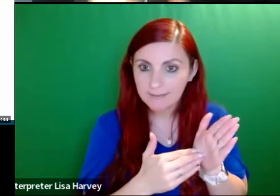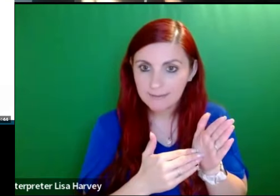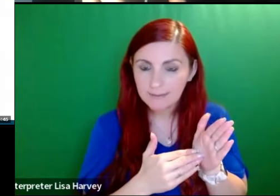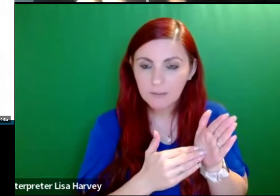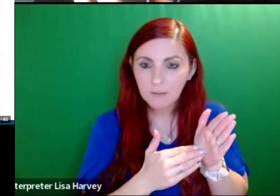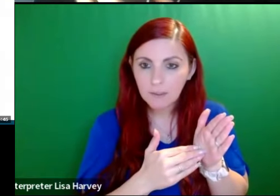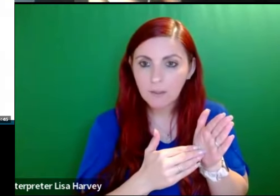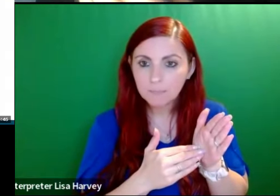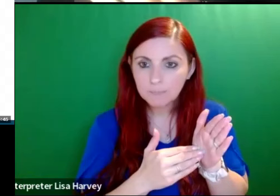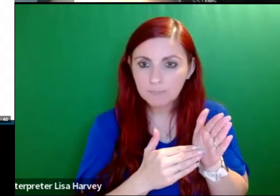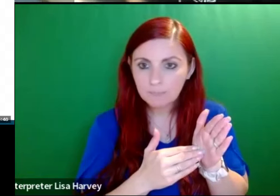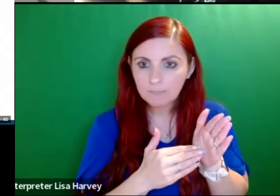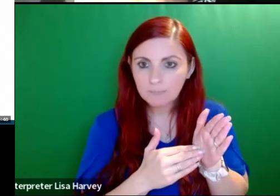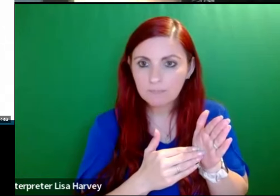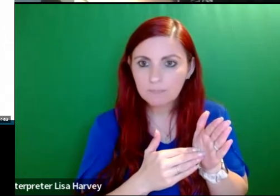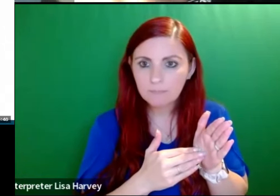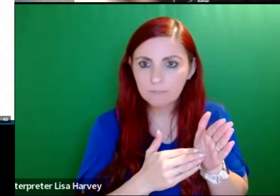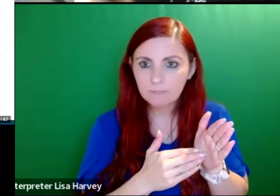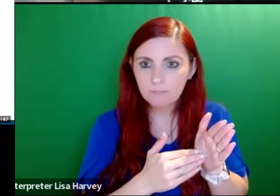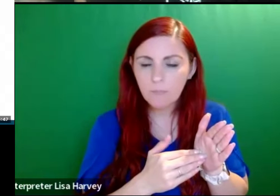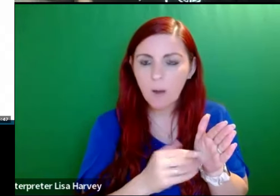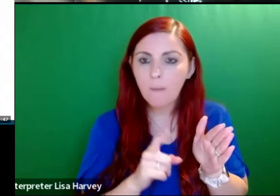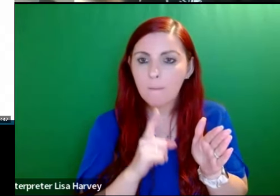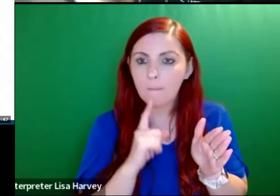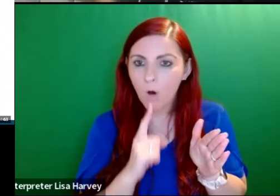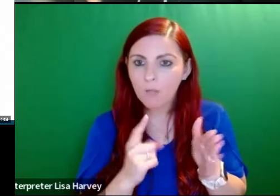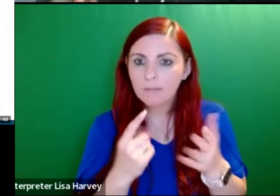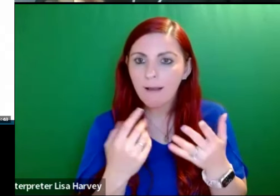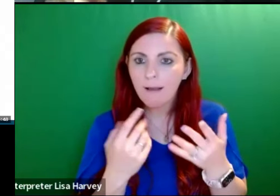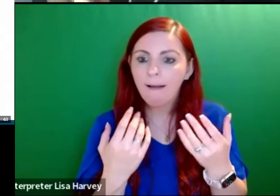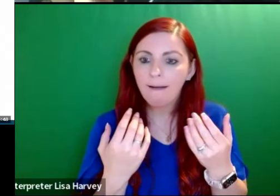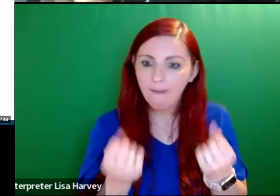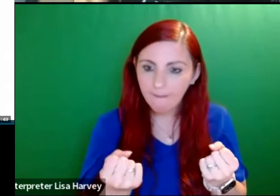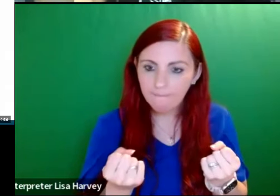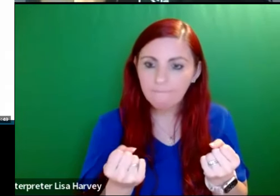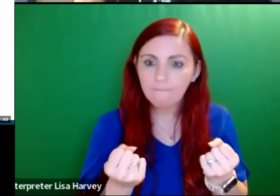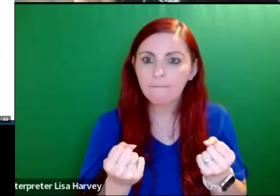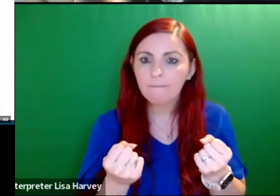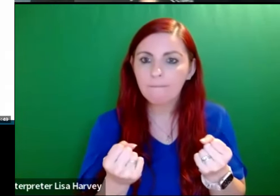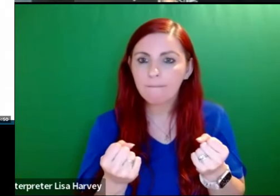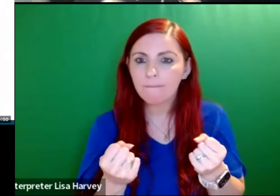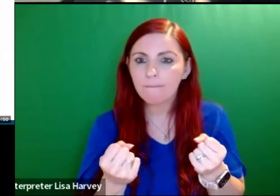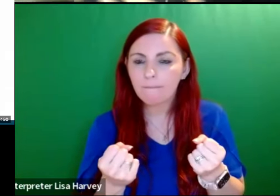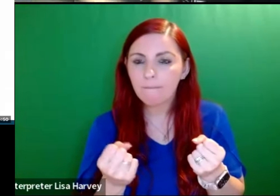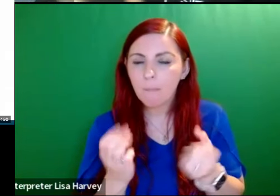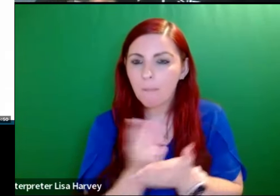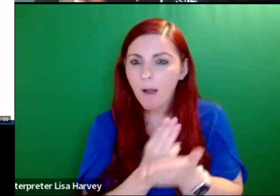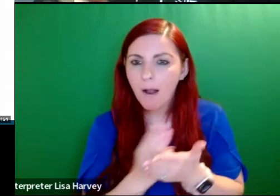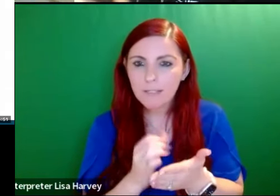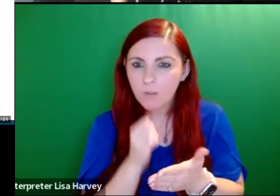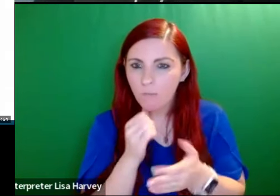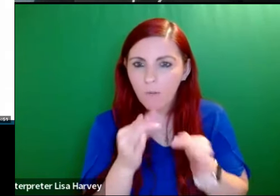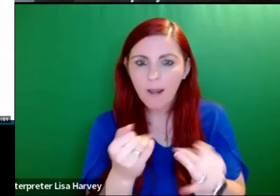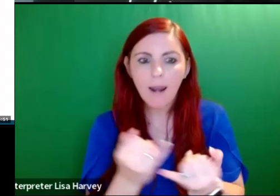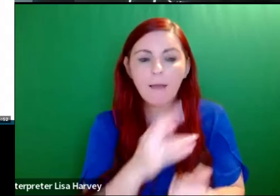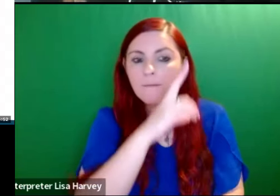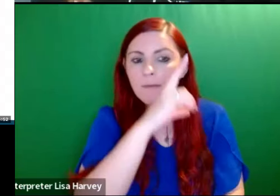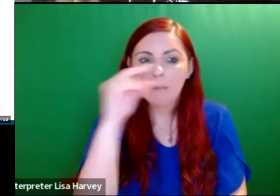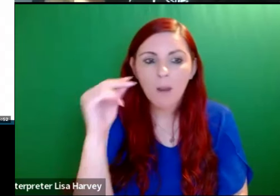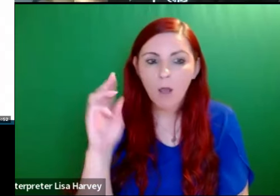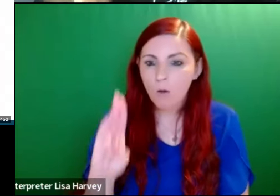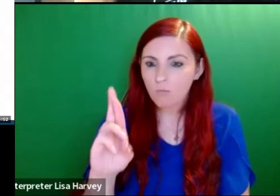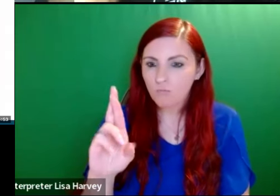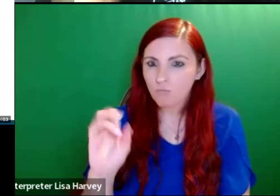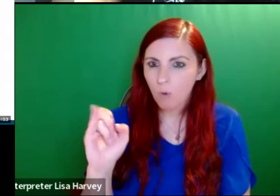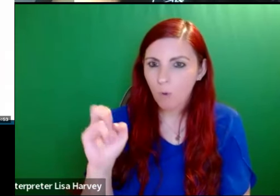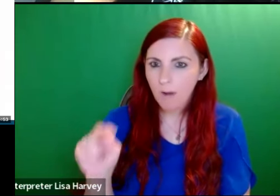there's certain rules that have to be followed, but then there's lots of aspects of the sign that don't follow any rules. So for example, if you're using a pronoun,